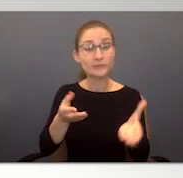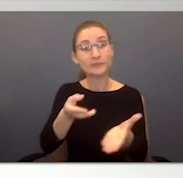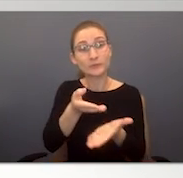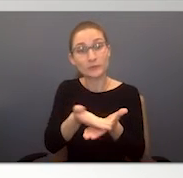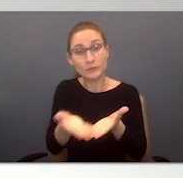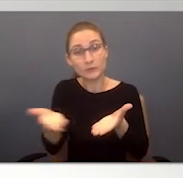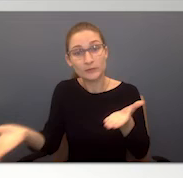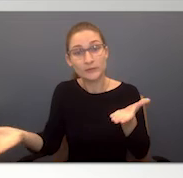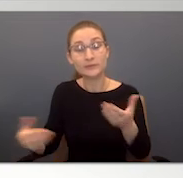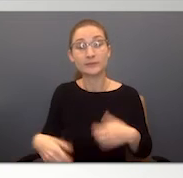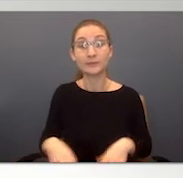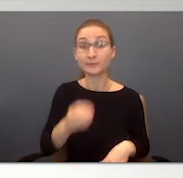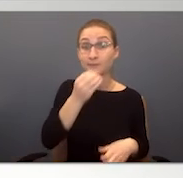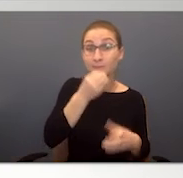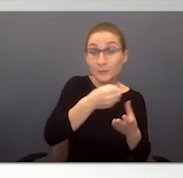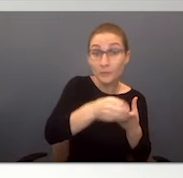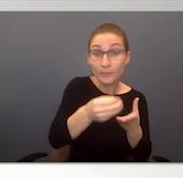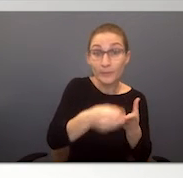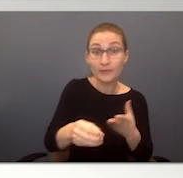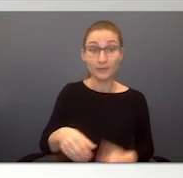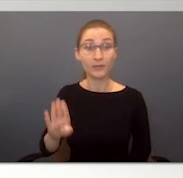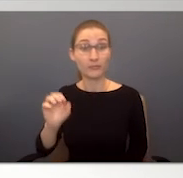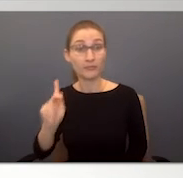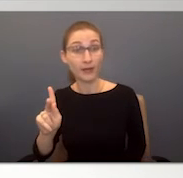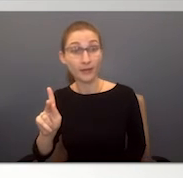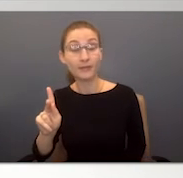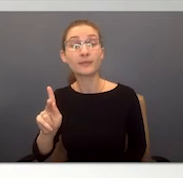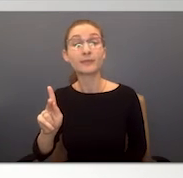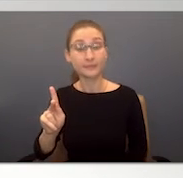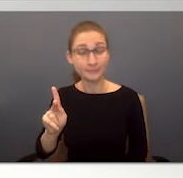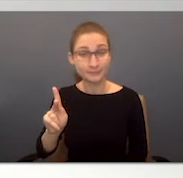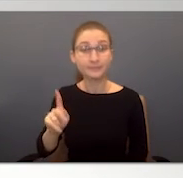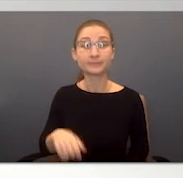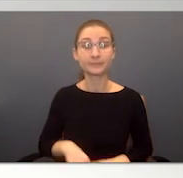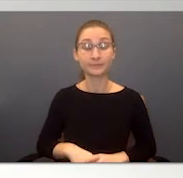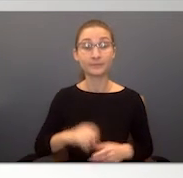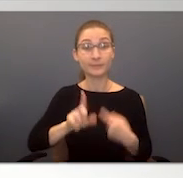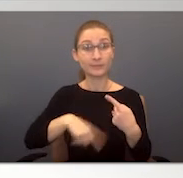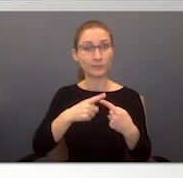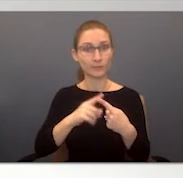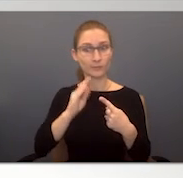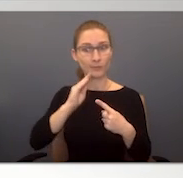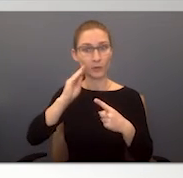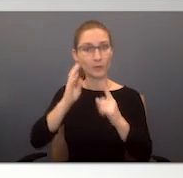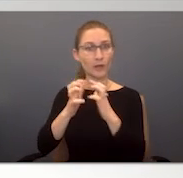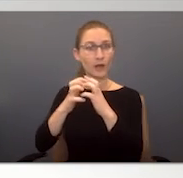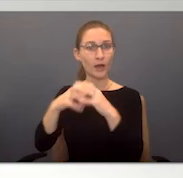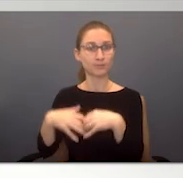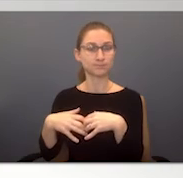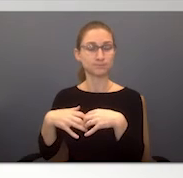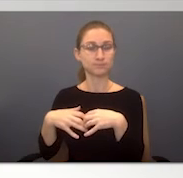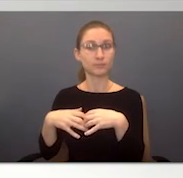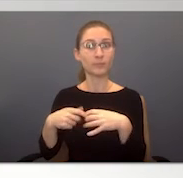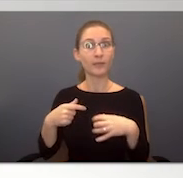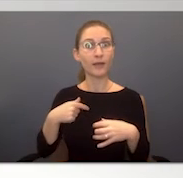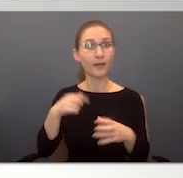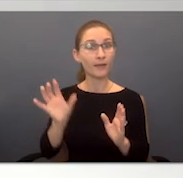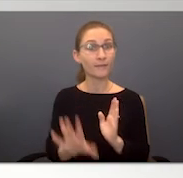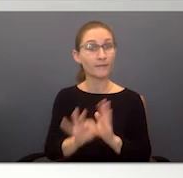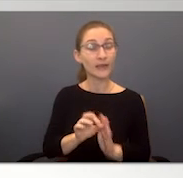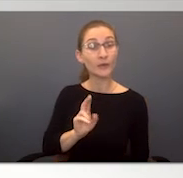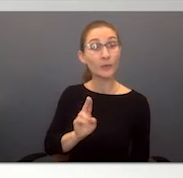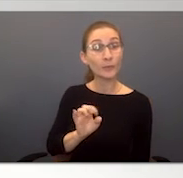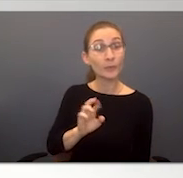Uber and DoorDash and Uber Eats and all this stuff that was there at my fingertips I didn't know. And so other things